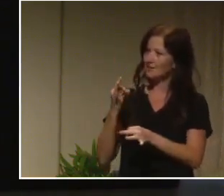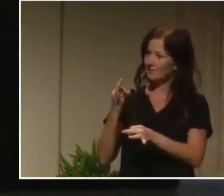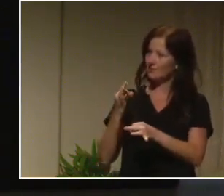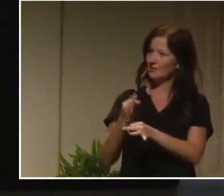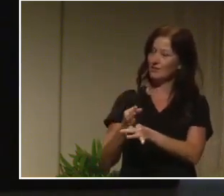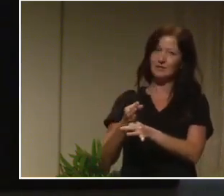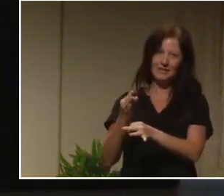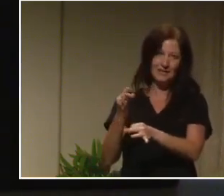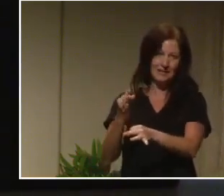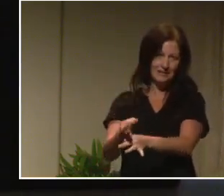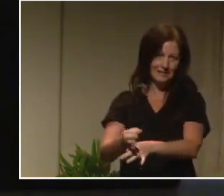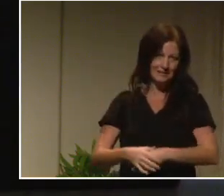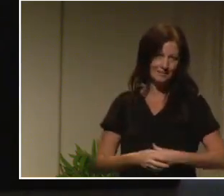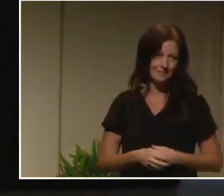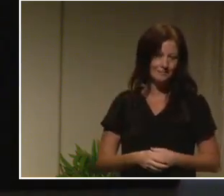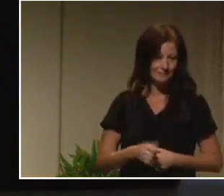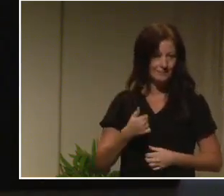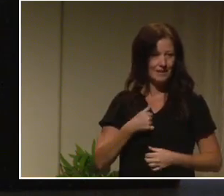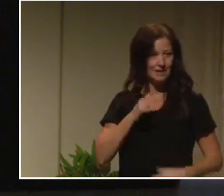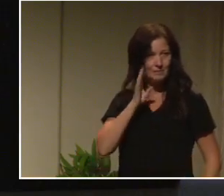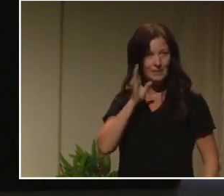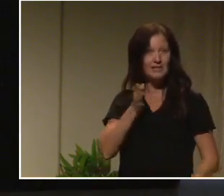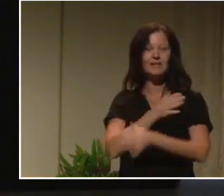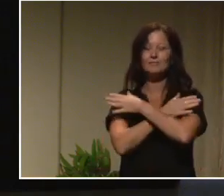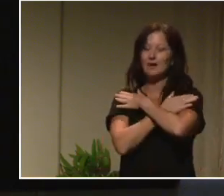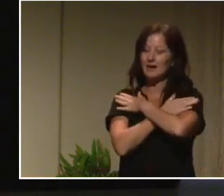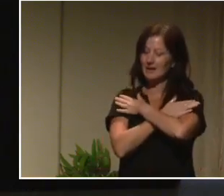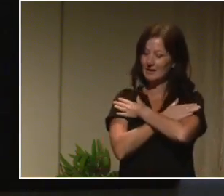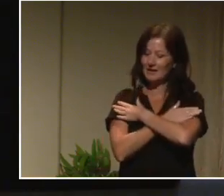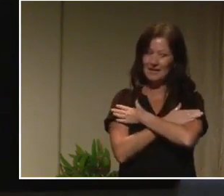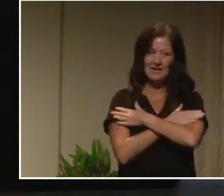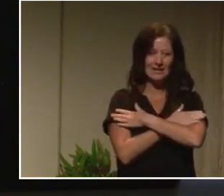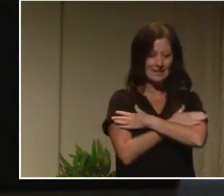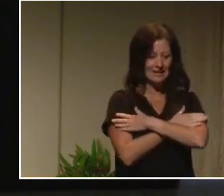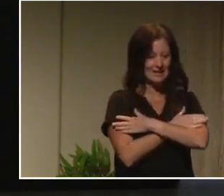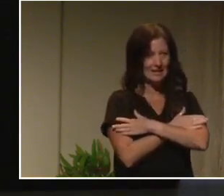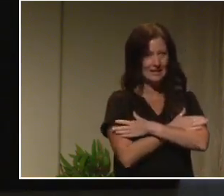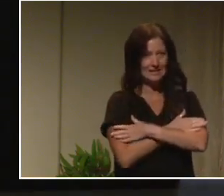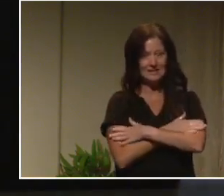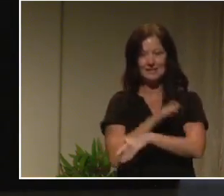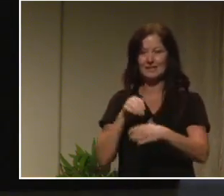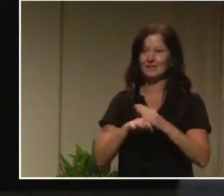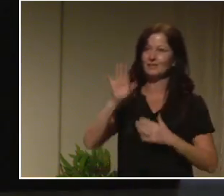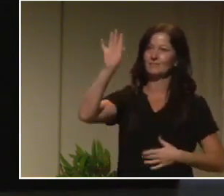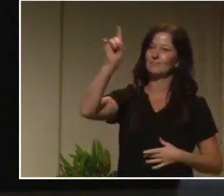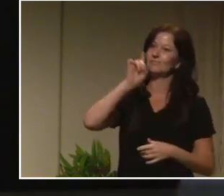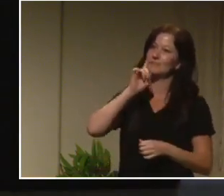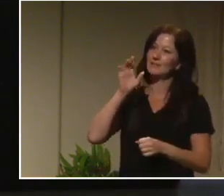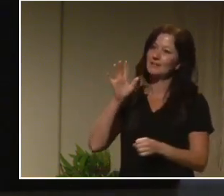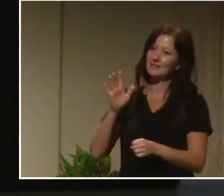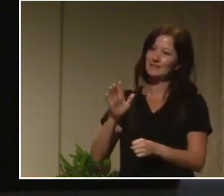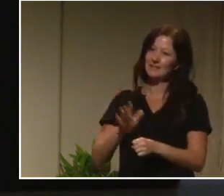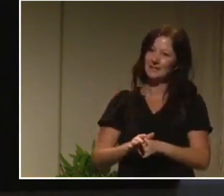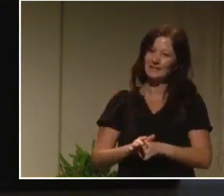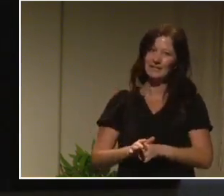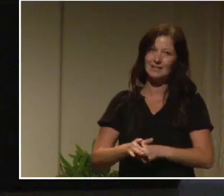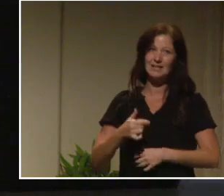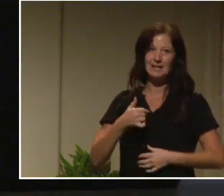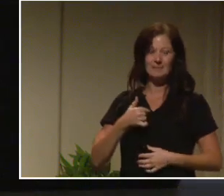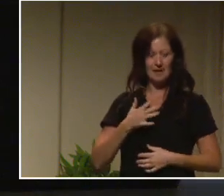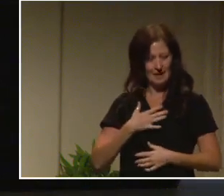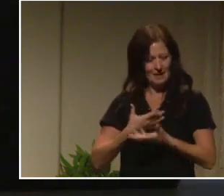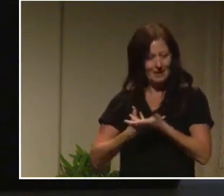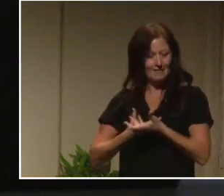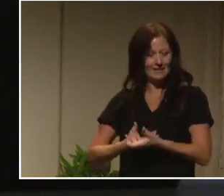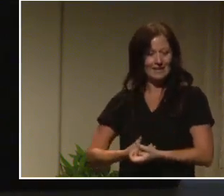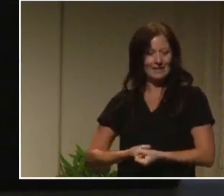your faithfulness. I will rest in your promises.